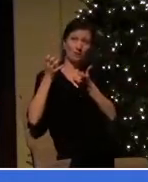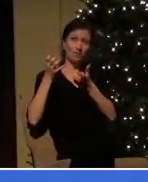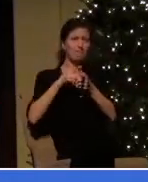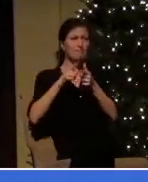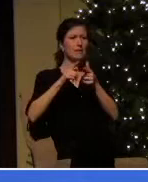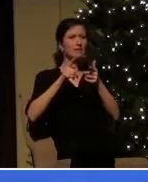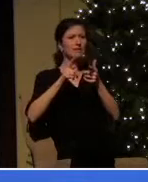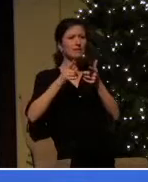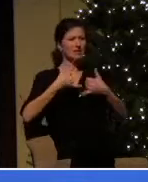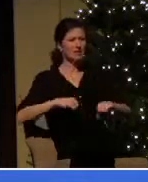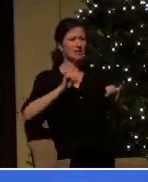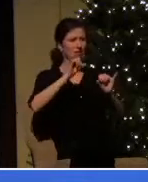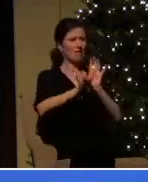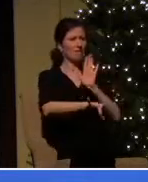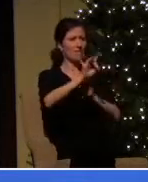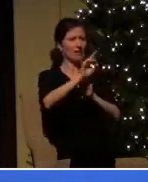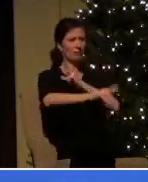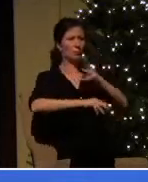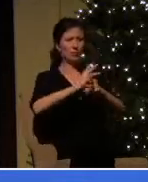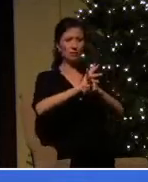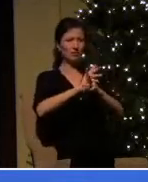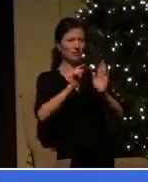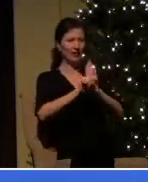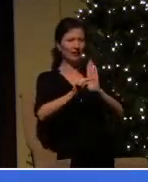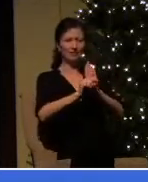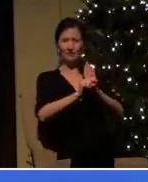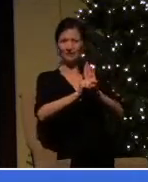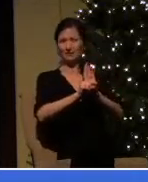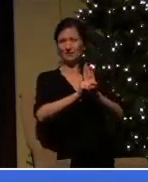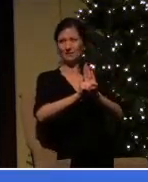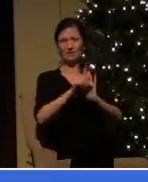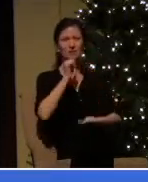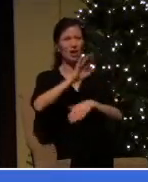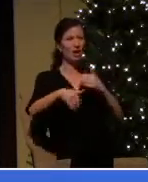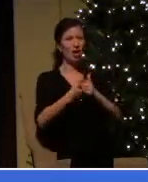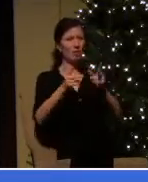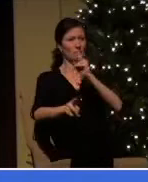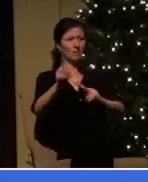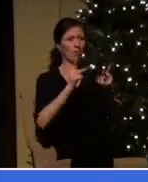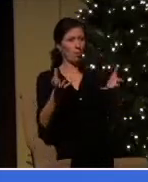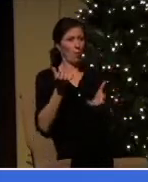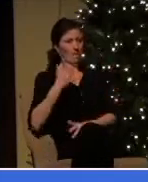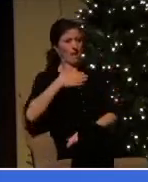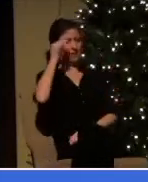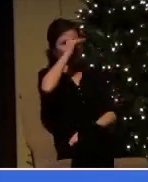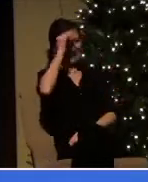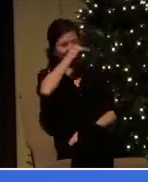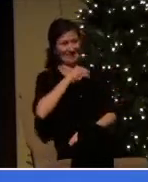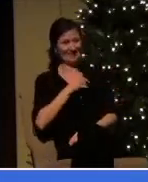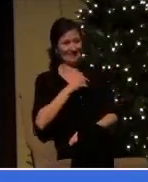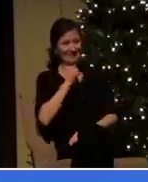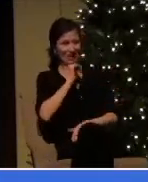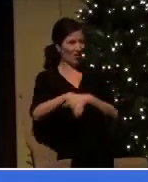pretty hostile place. Because not everybody wants to hear my opinion. Not everybody